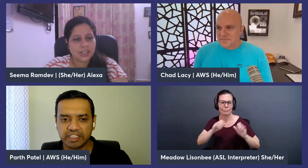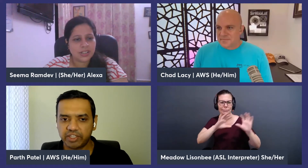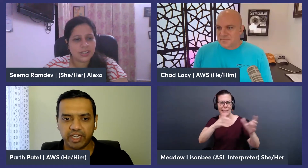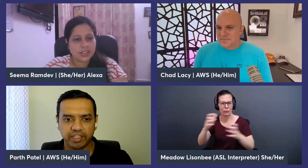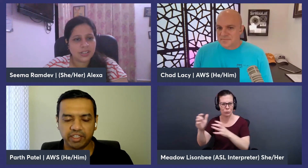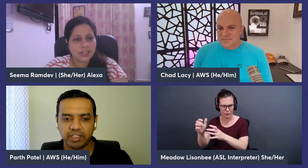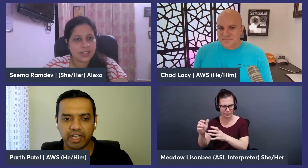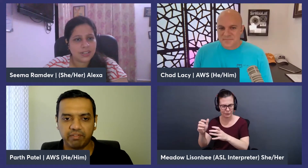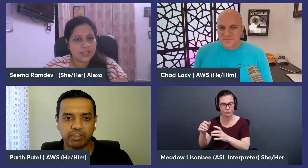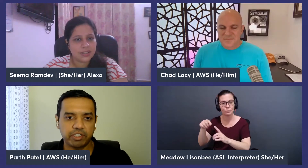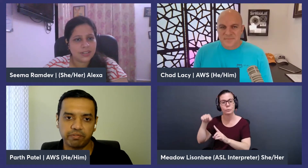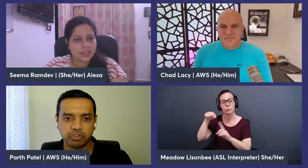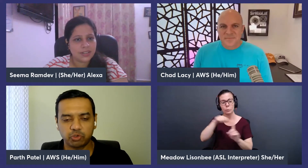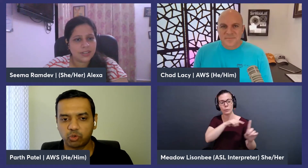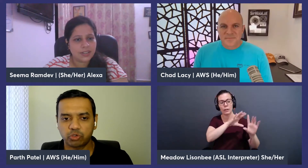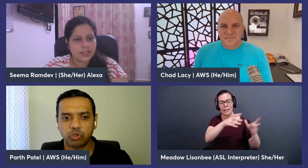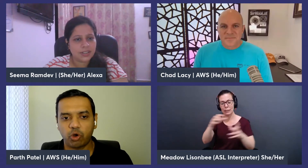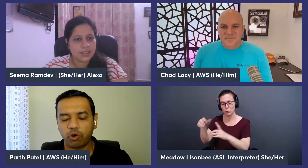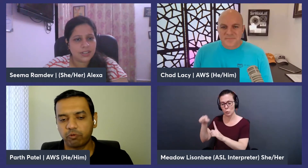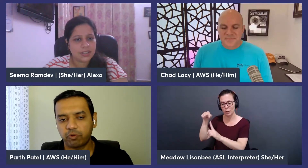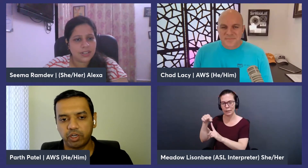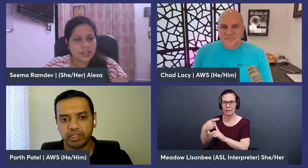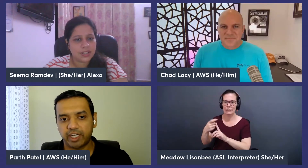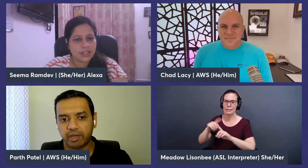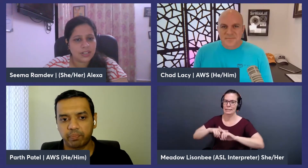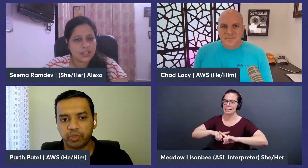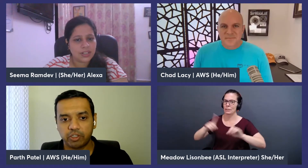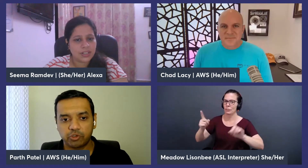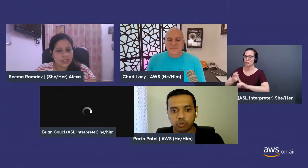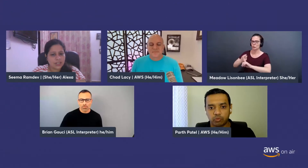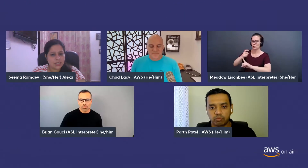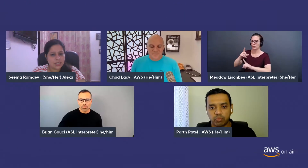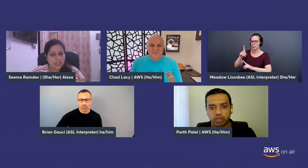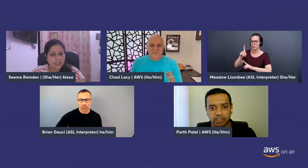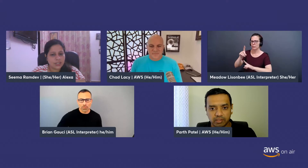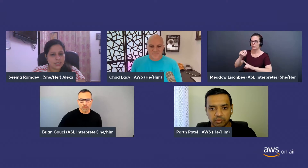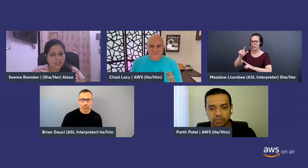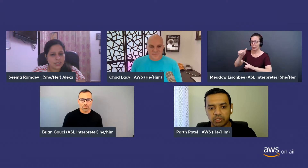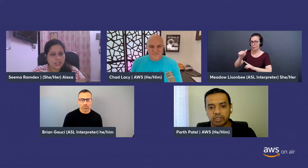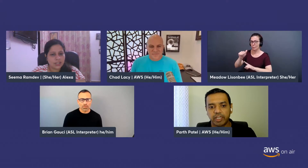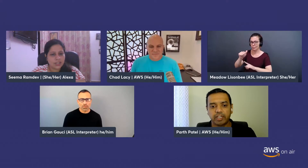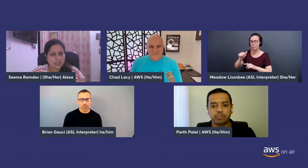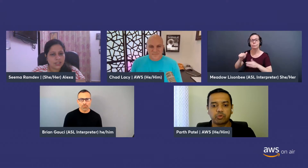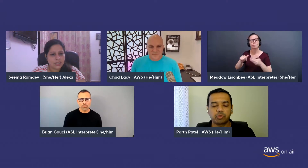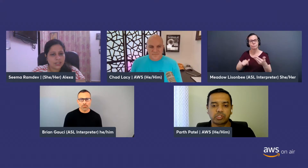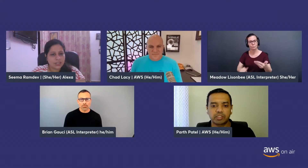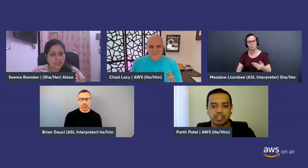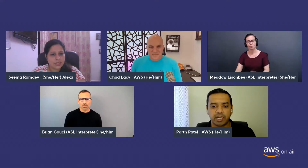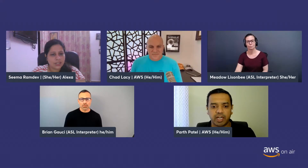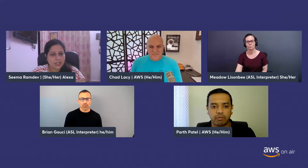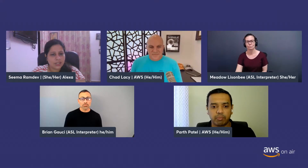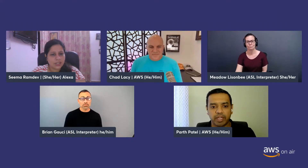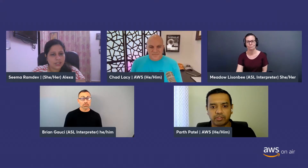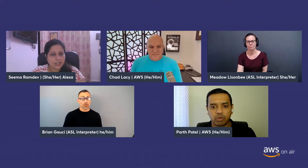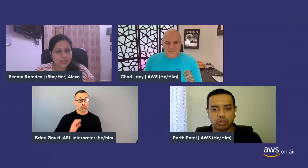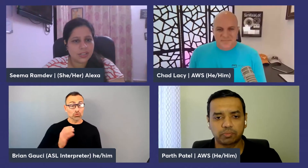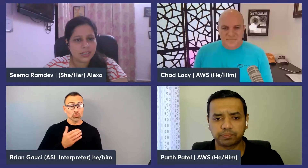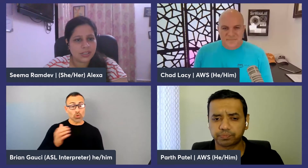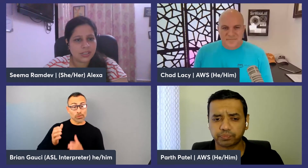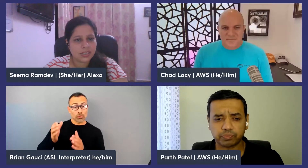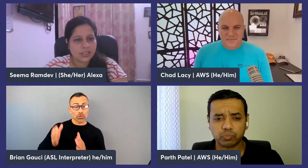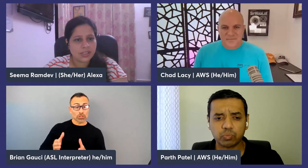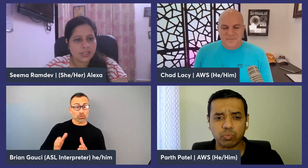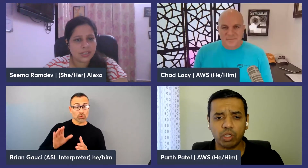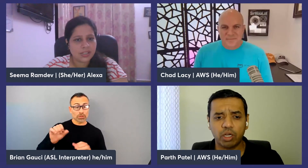And each category have a different source of data. So a customer can use this data based